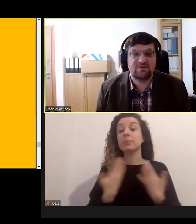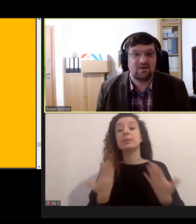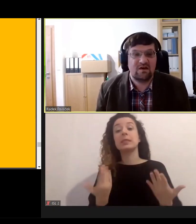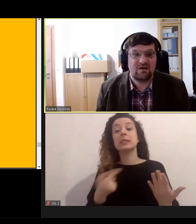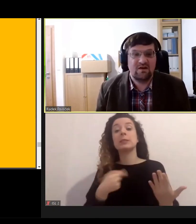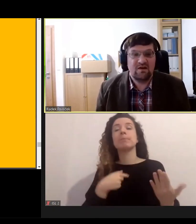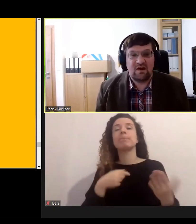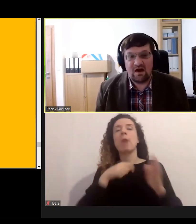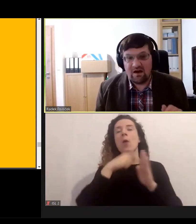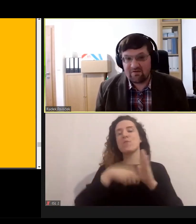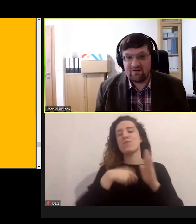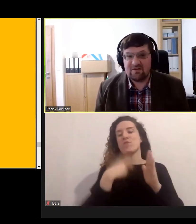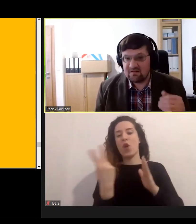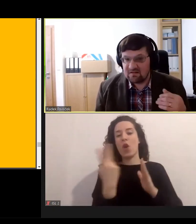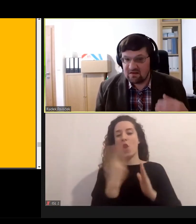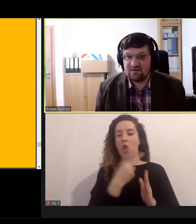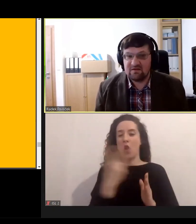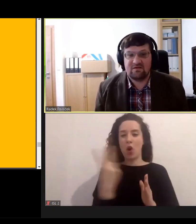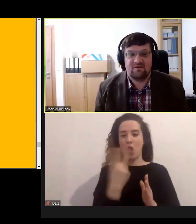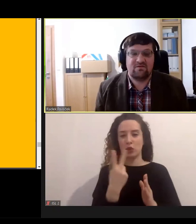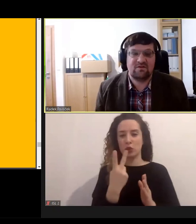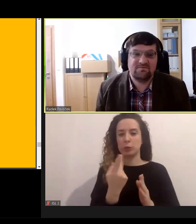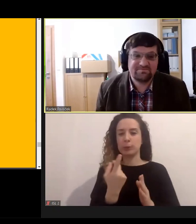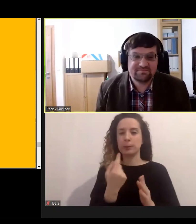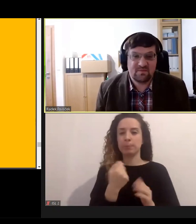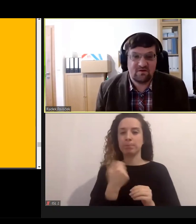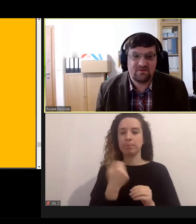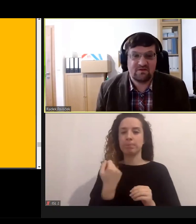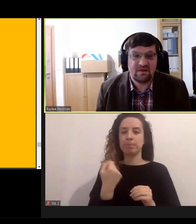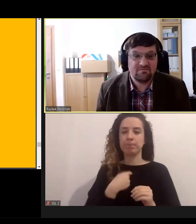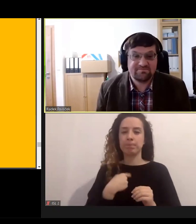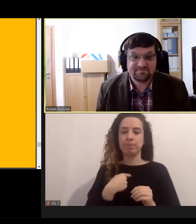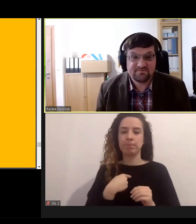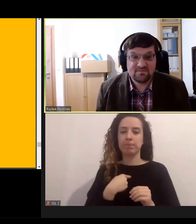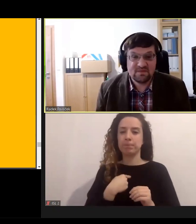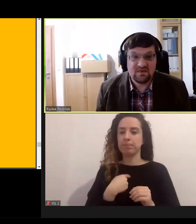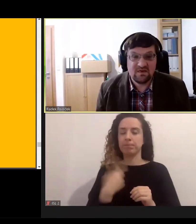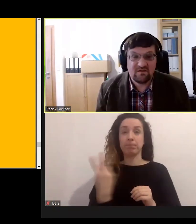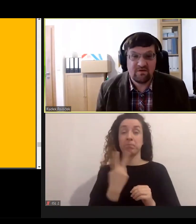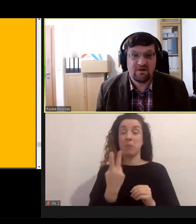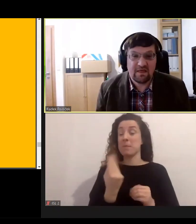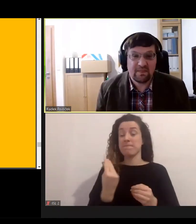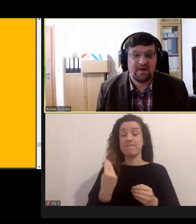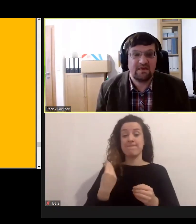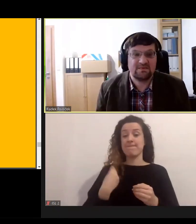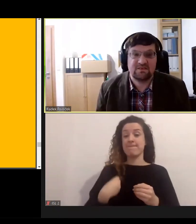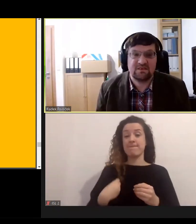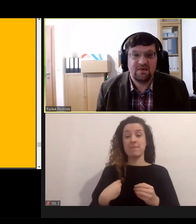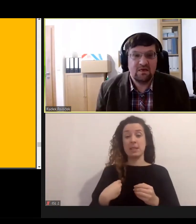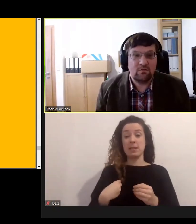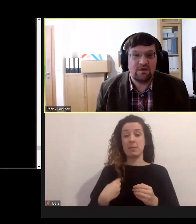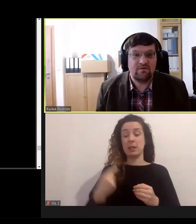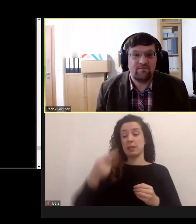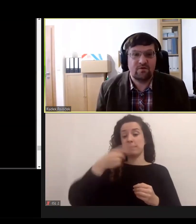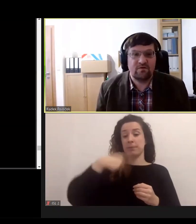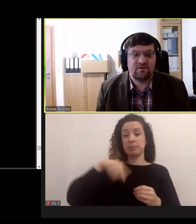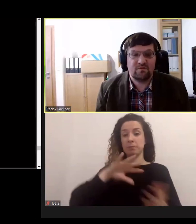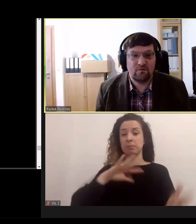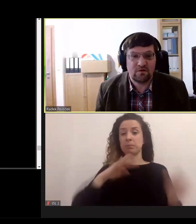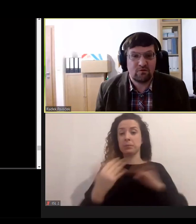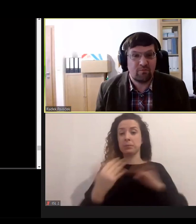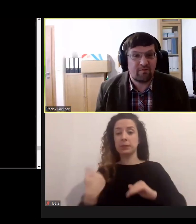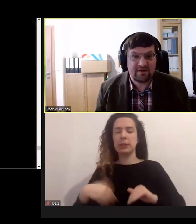not the only ones who deal with this. So there are many other very